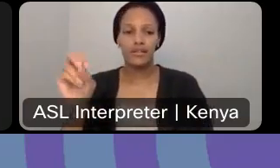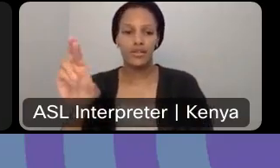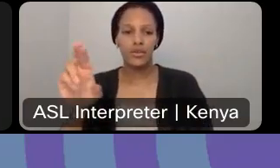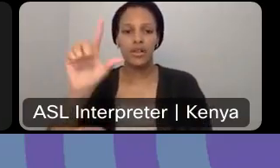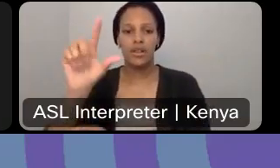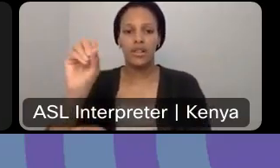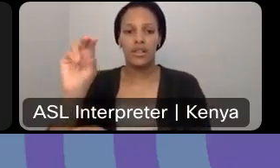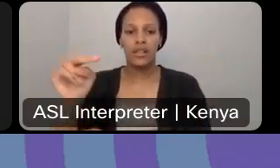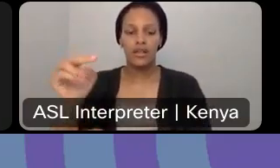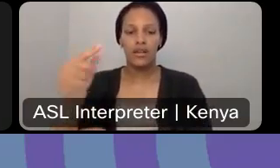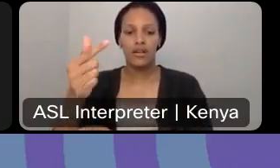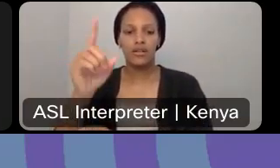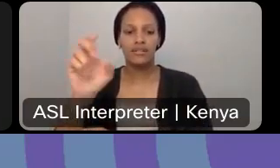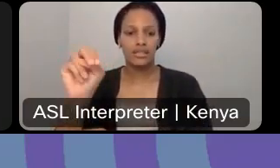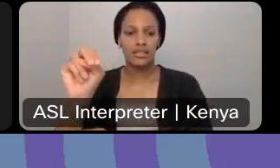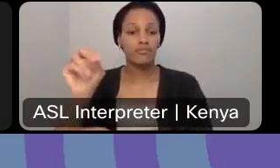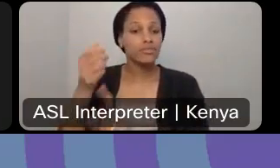a research